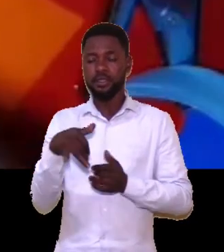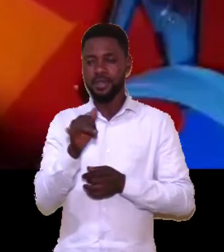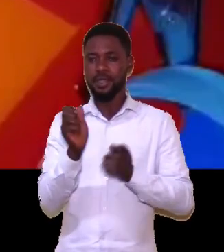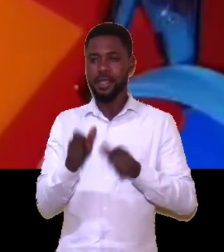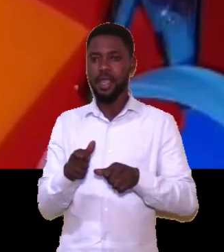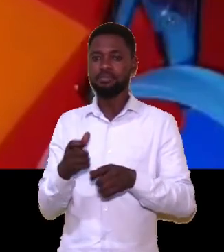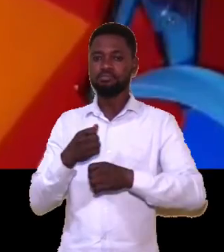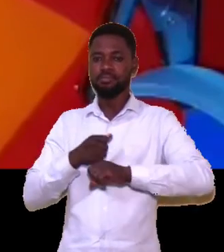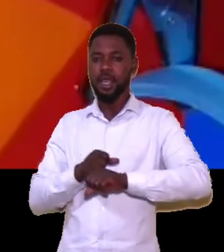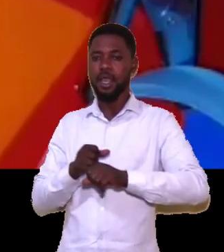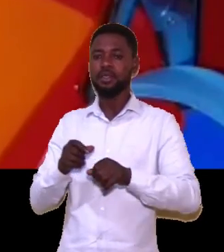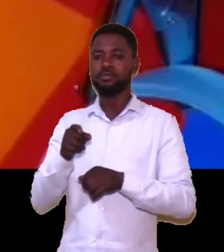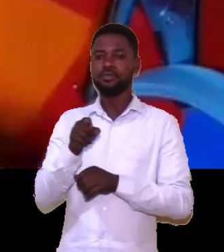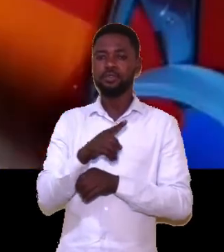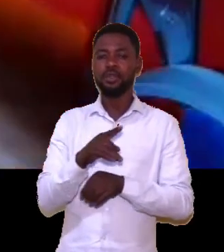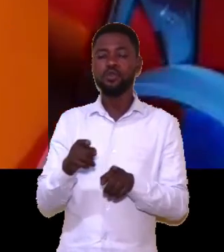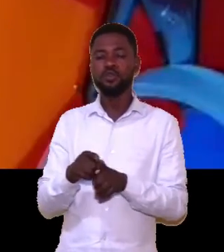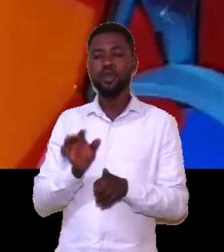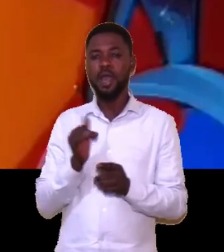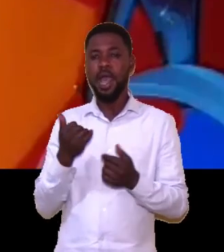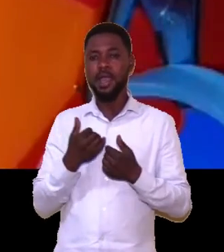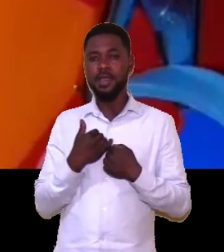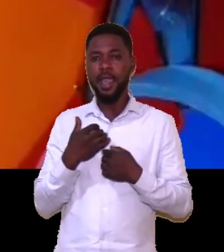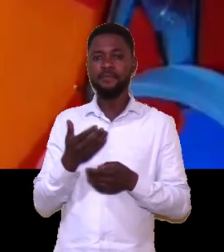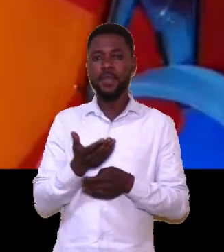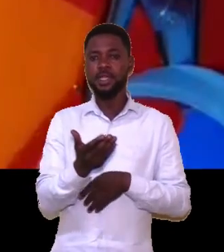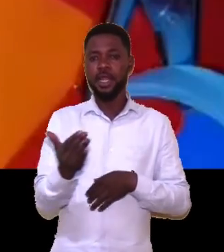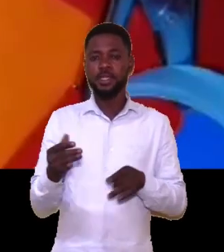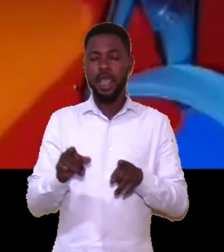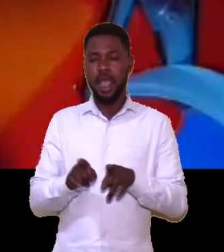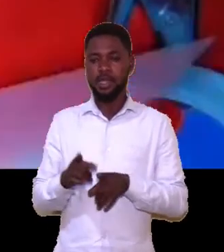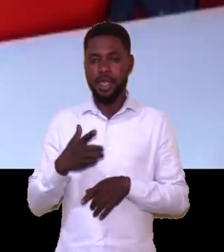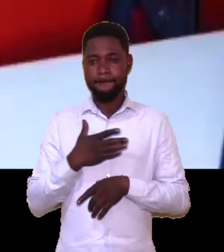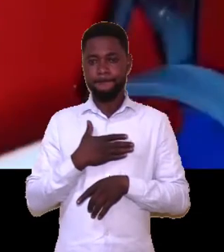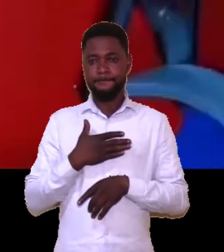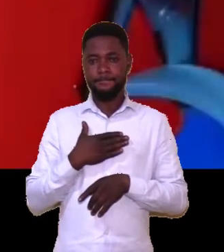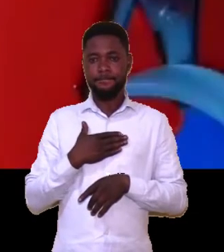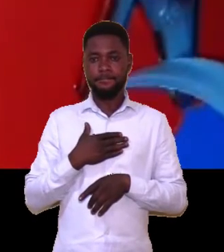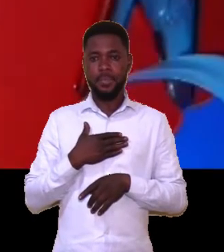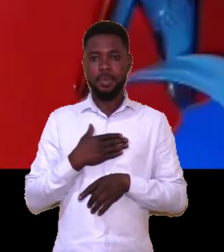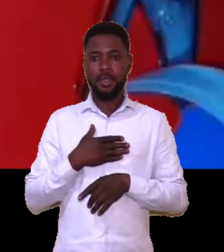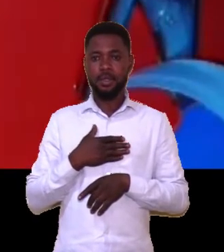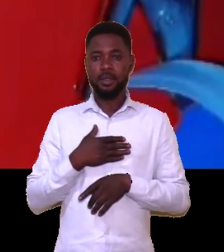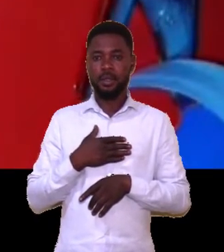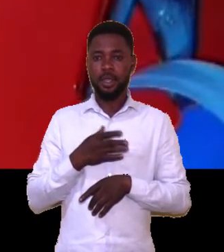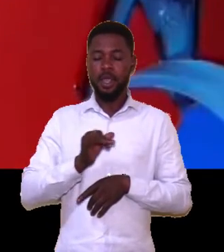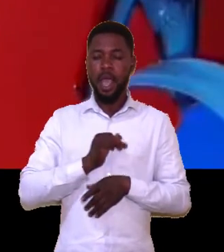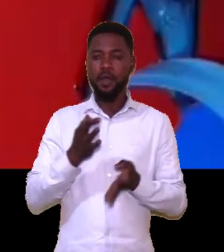that they can guide you. I have this as my,